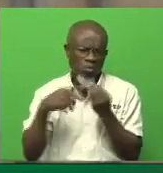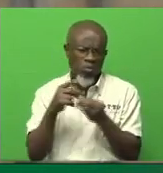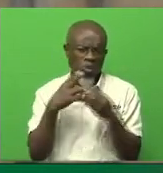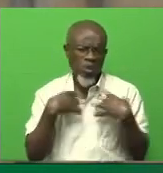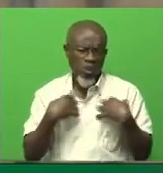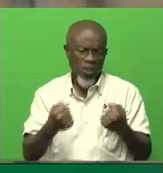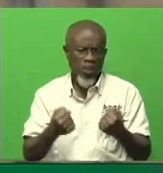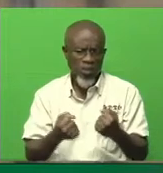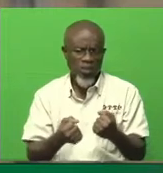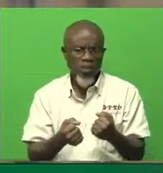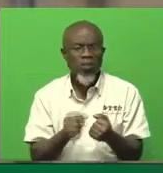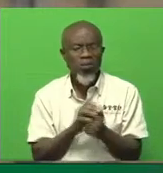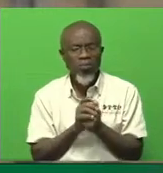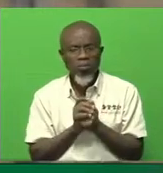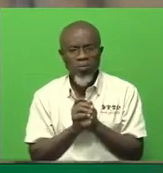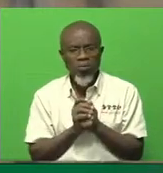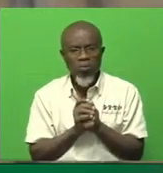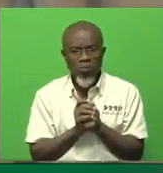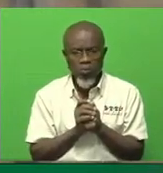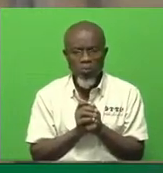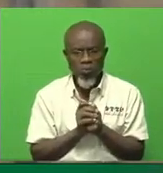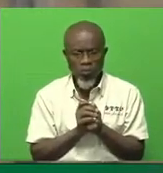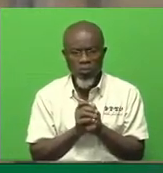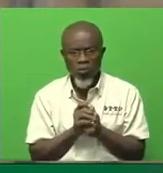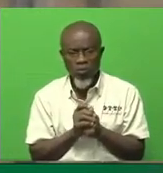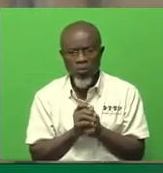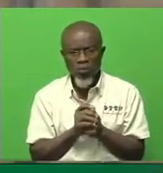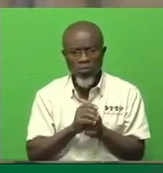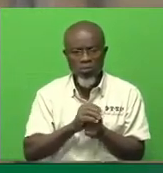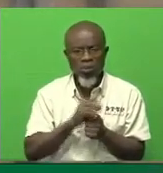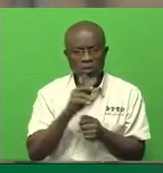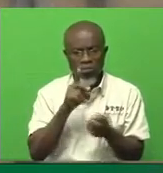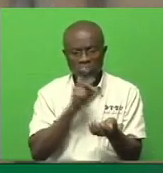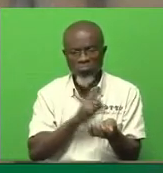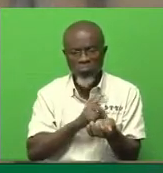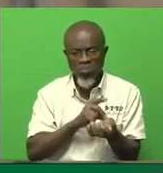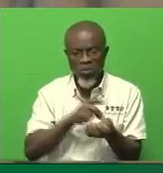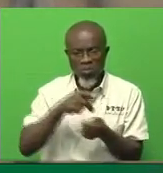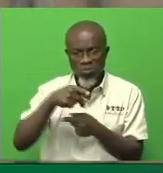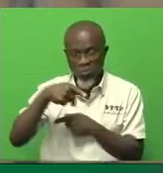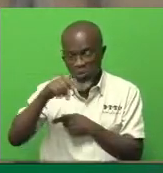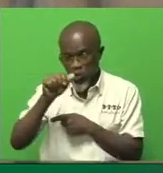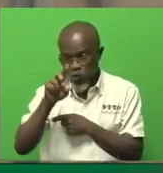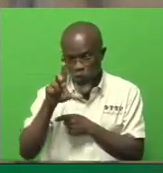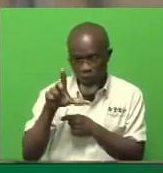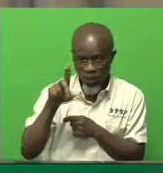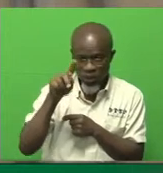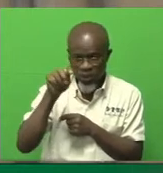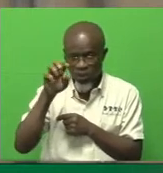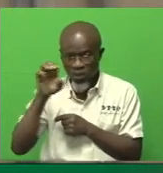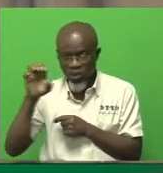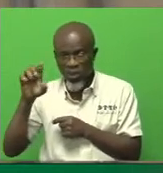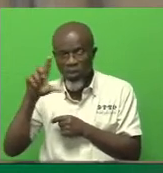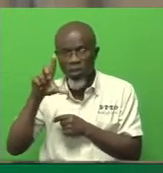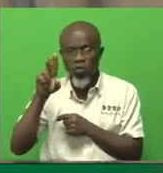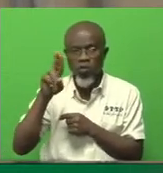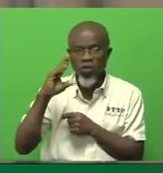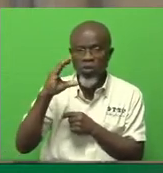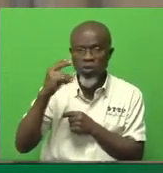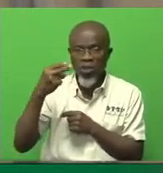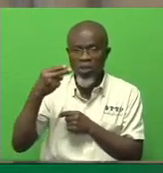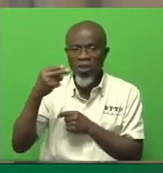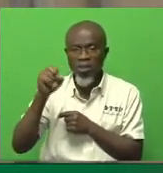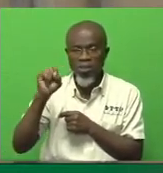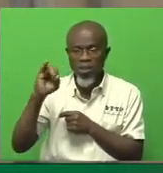funded project with dupe Professor Paul tilluxing for the first time in the history of this country we are going to have